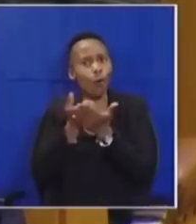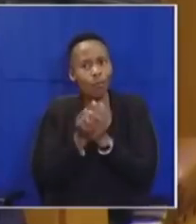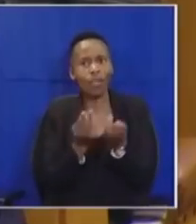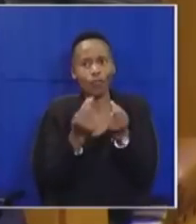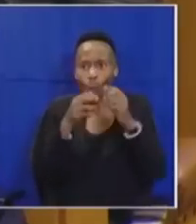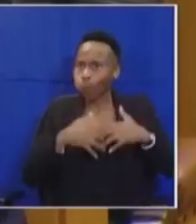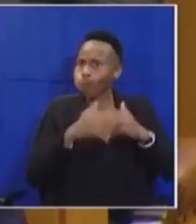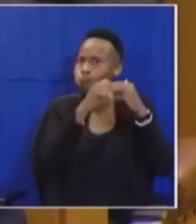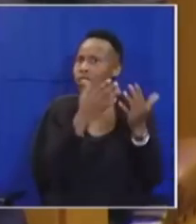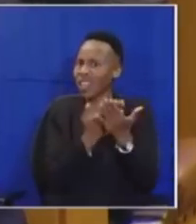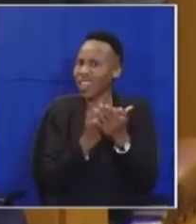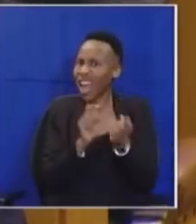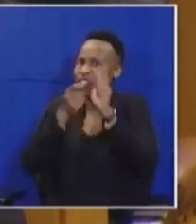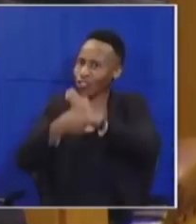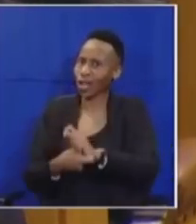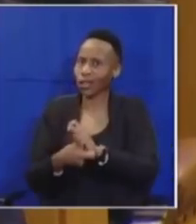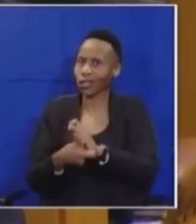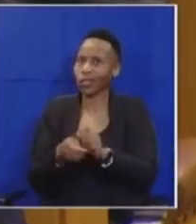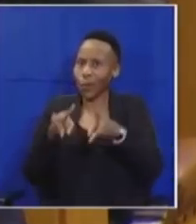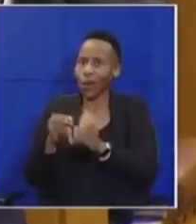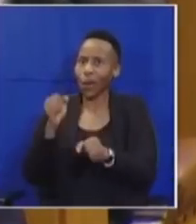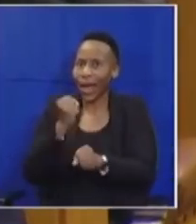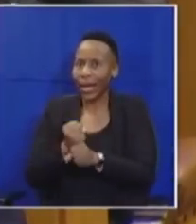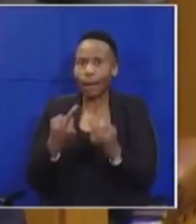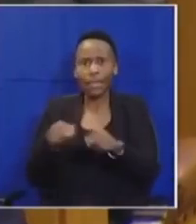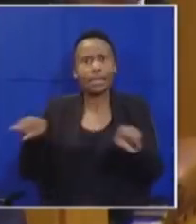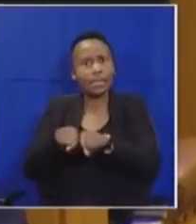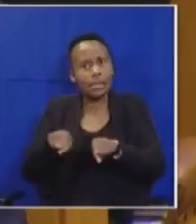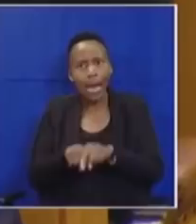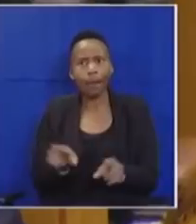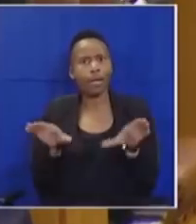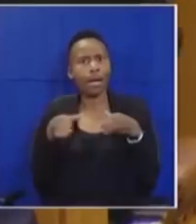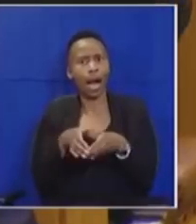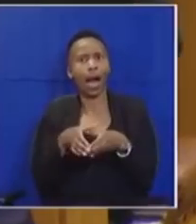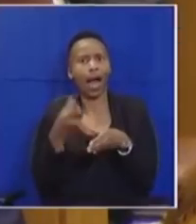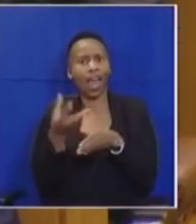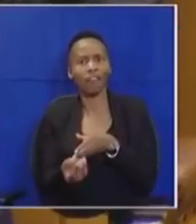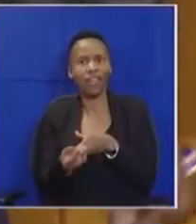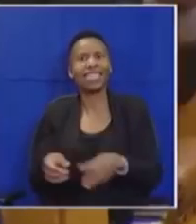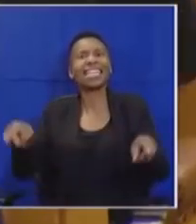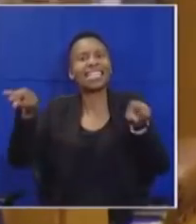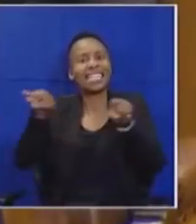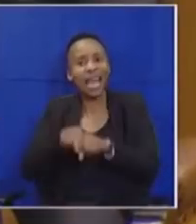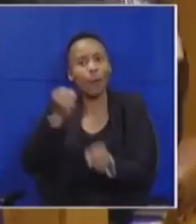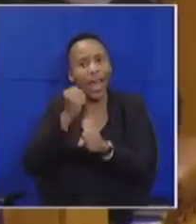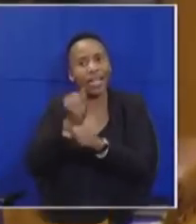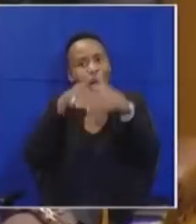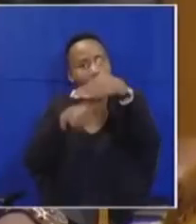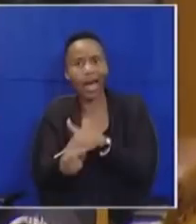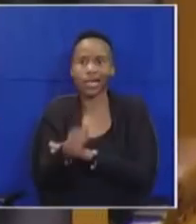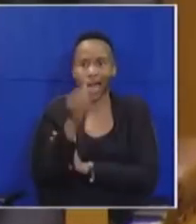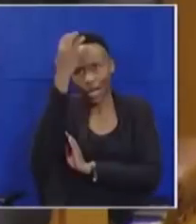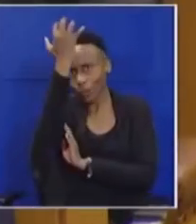change our trajectory? Are you willing to change the same cabinet ministers who served under Zuma and brought us to